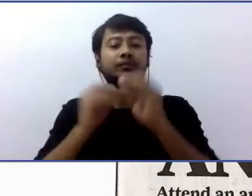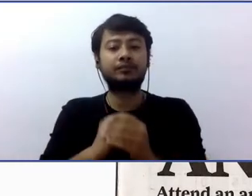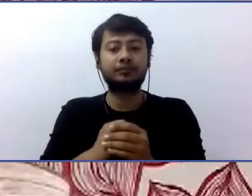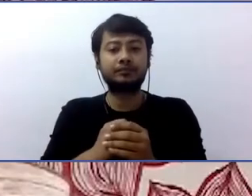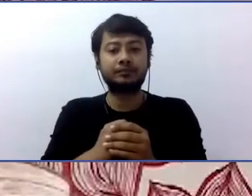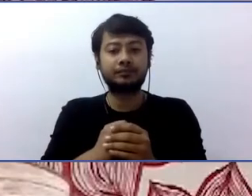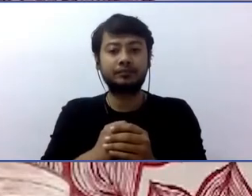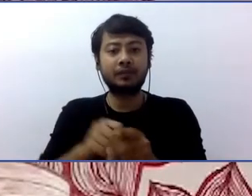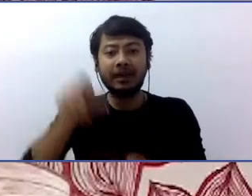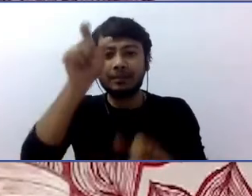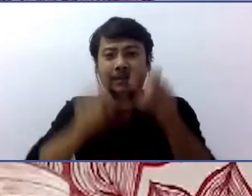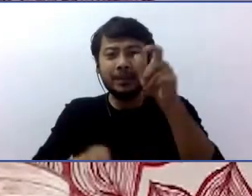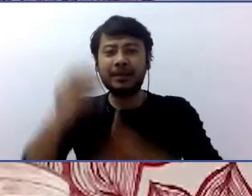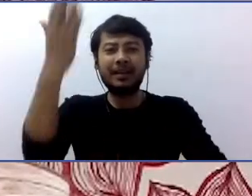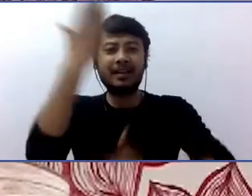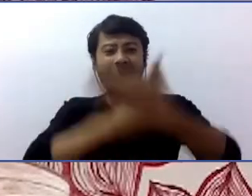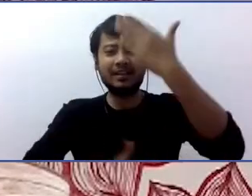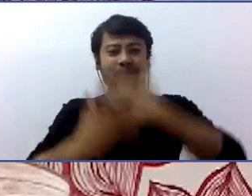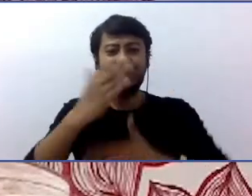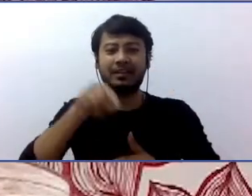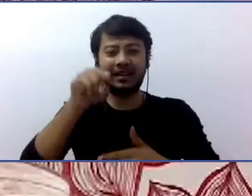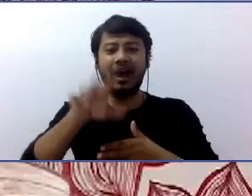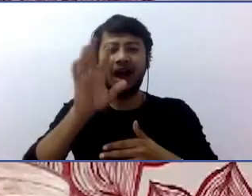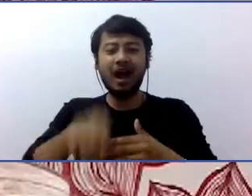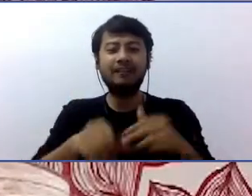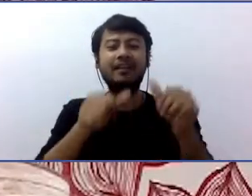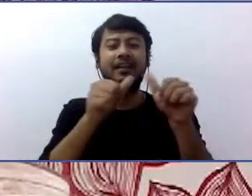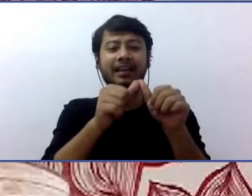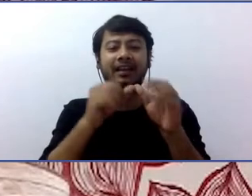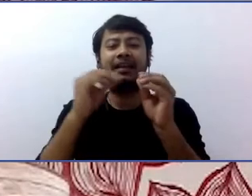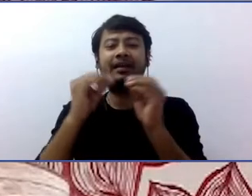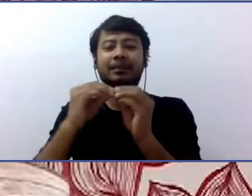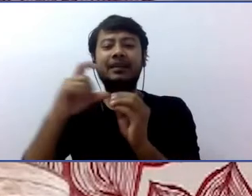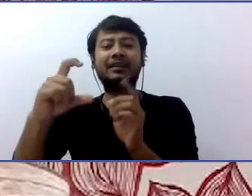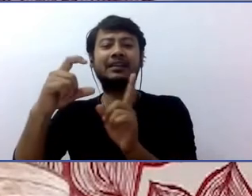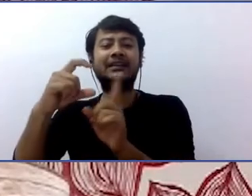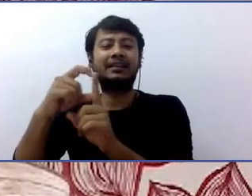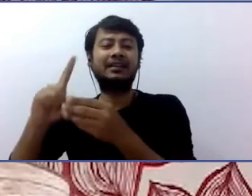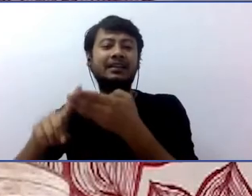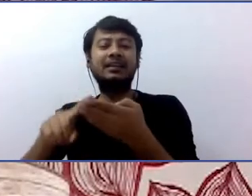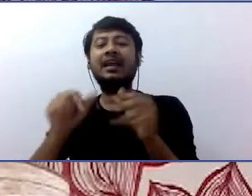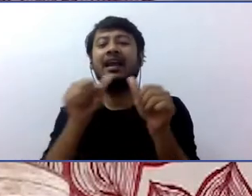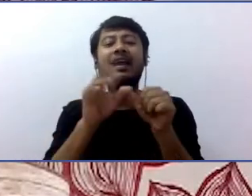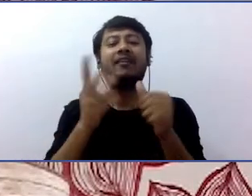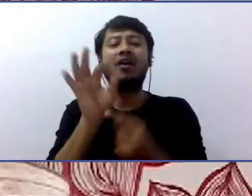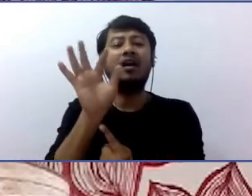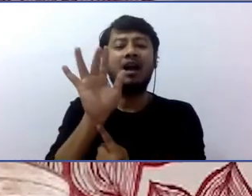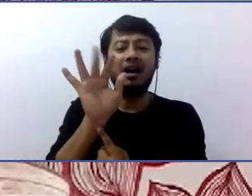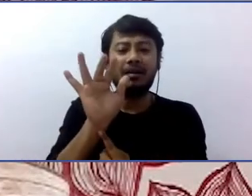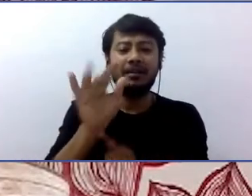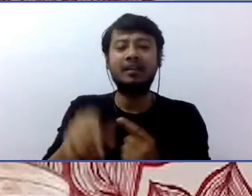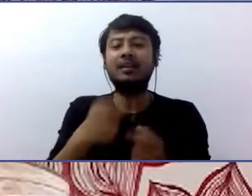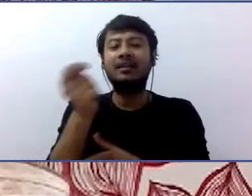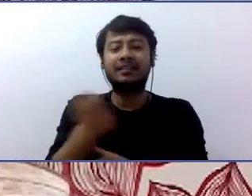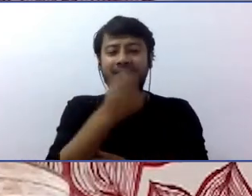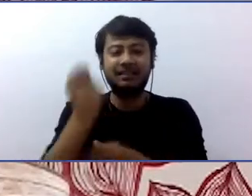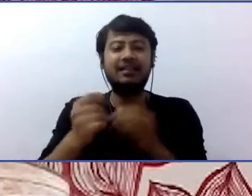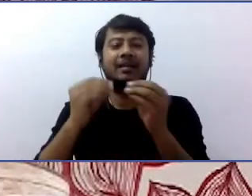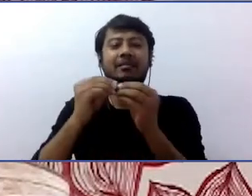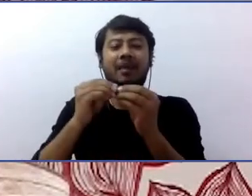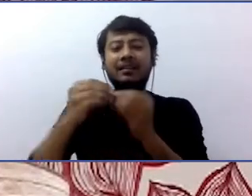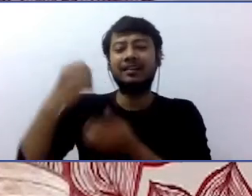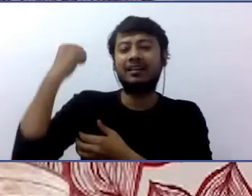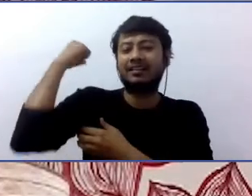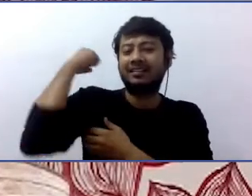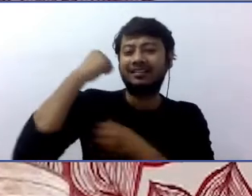categorized by the A, B, C, D, E products. A, agarbatti, B, basket bags, candles, chocolates, diyas, envelopes. Tickle